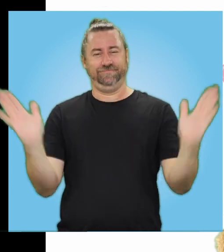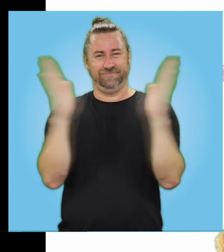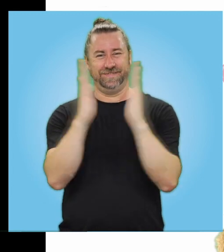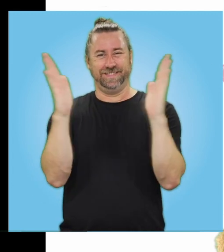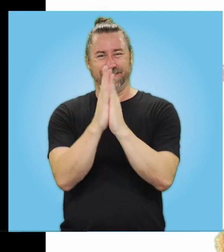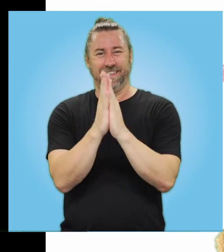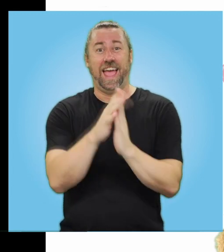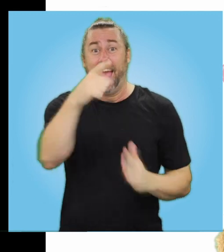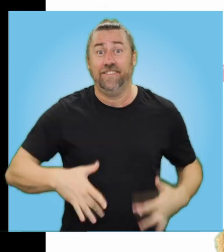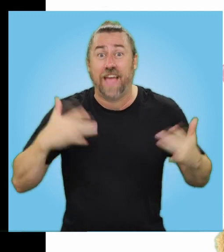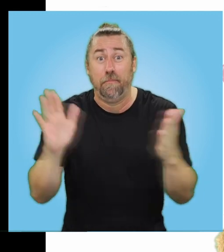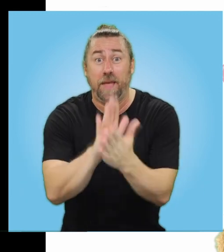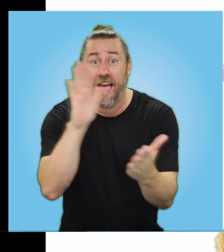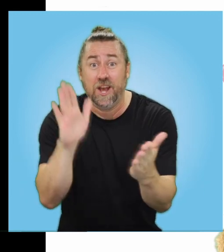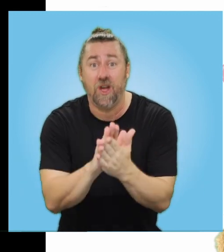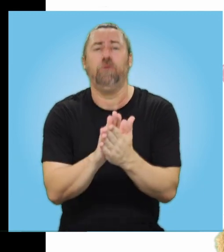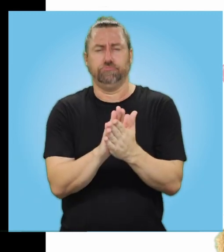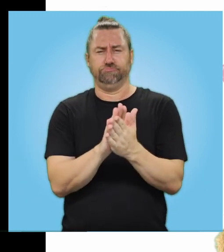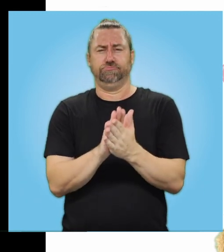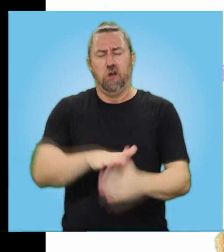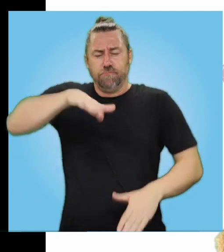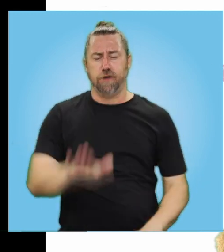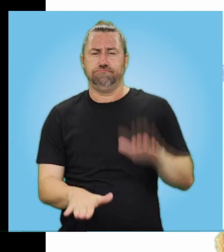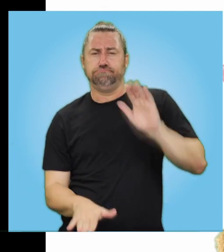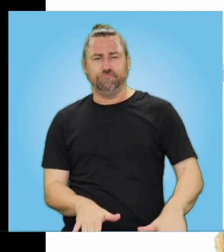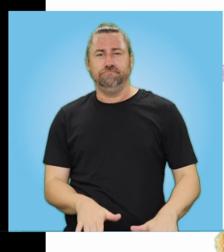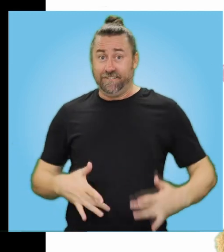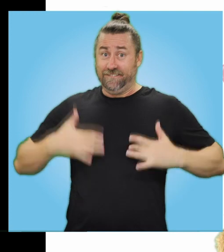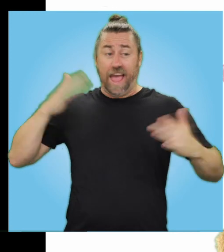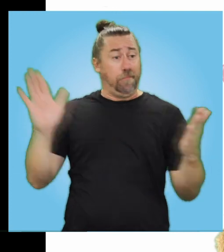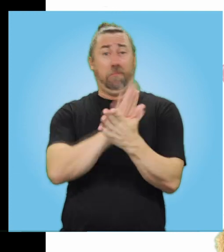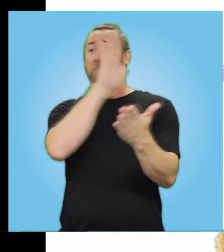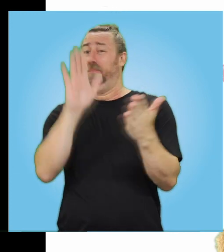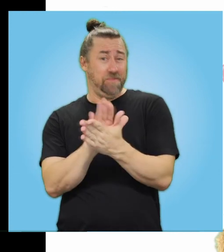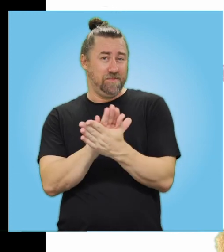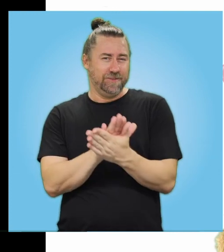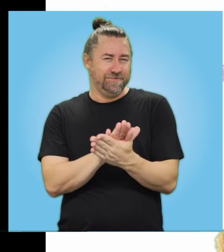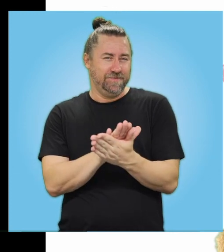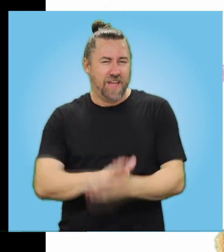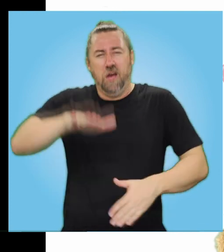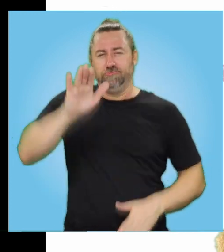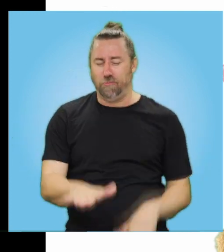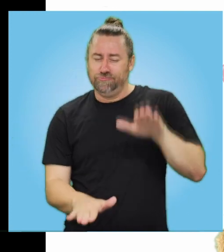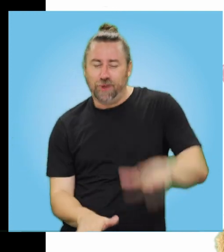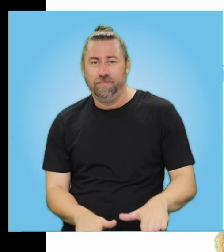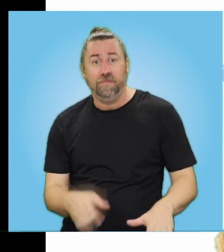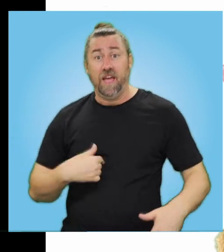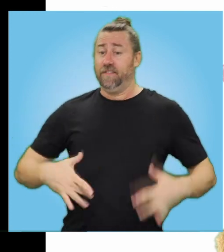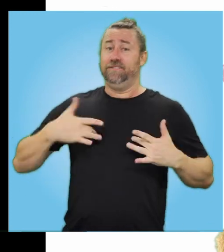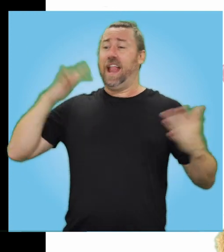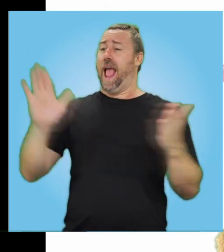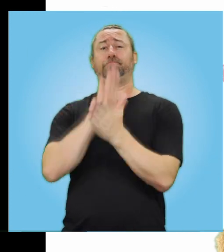hands If you're happy and you know it Stomp your feet Stomp, stomp If you're happy and you know it Stomp your feet Stomp, stomp